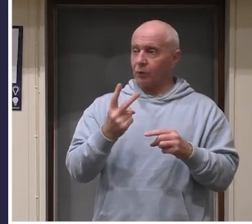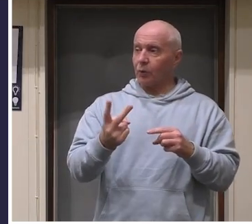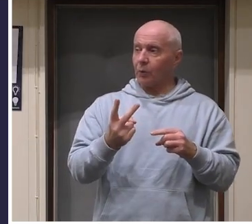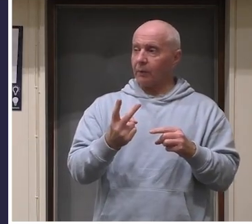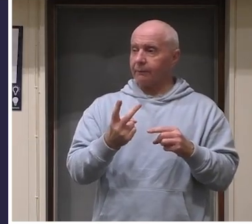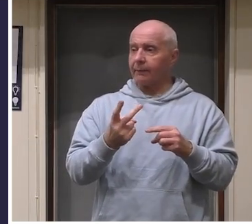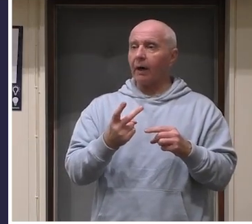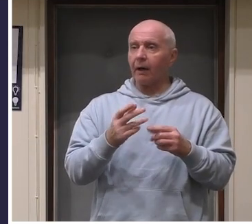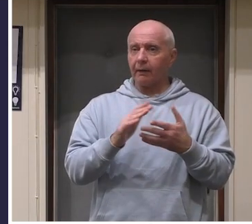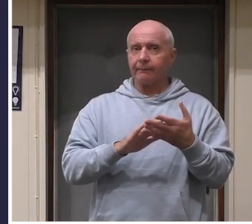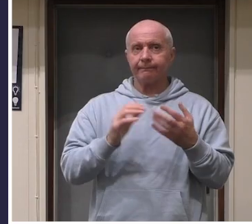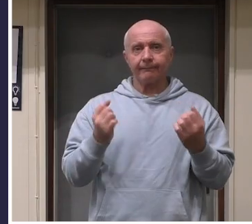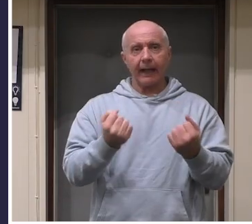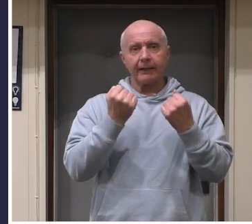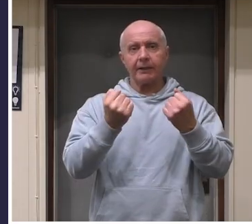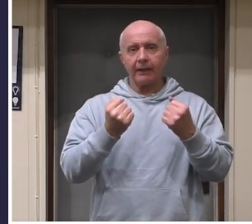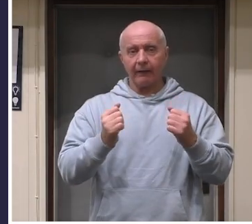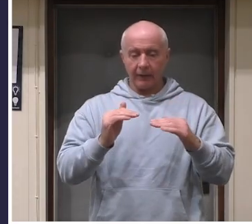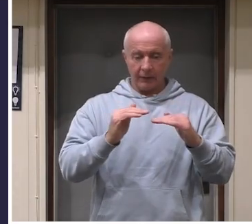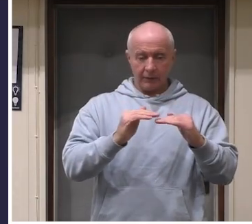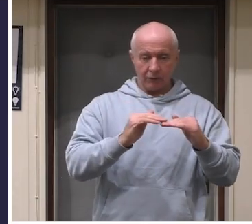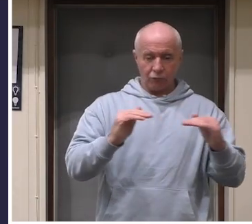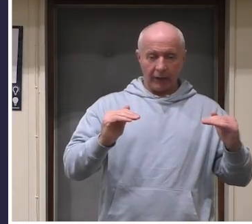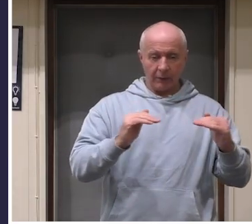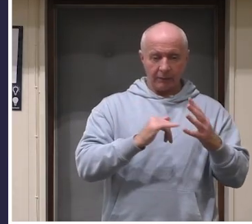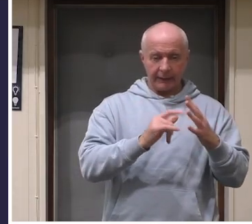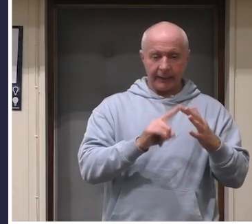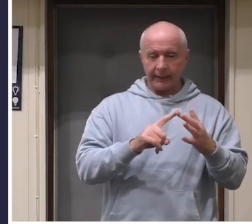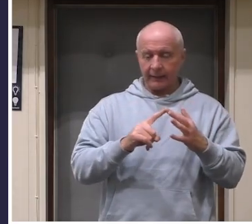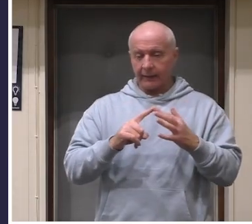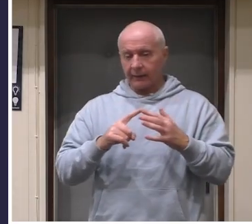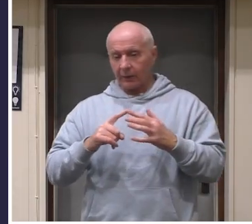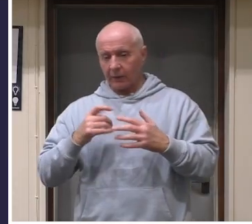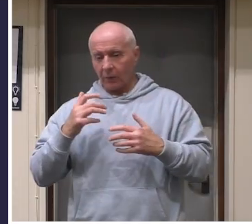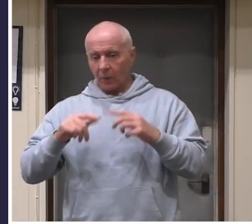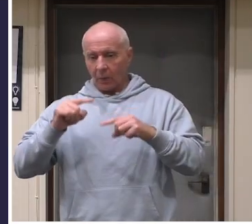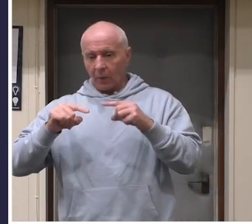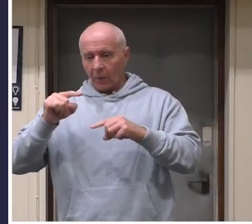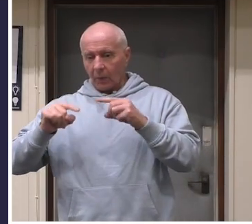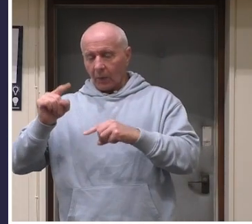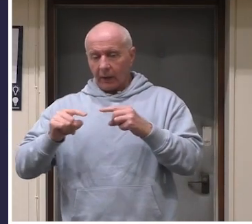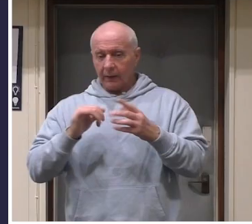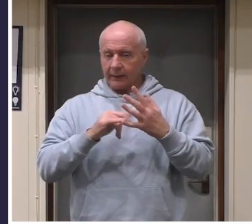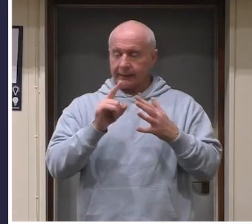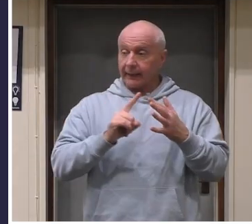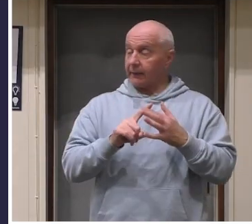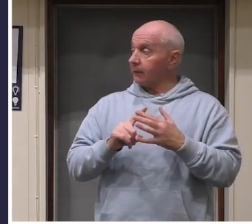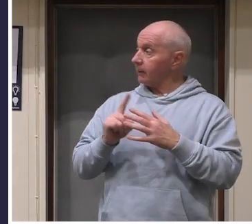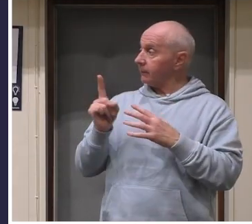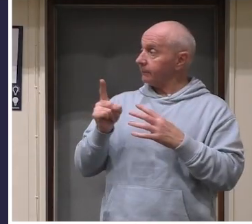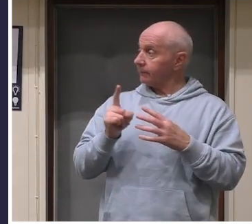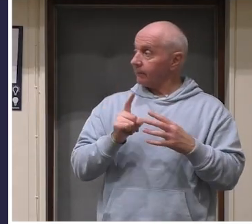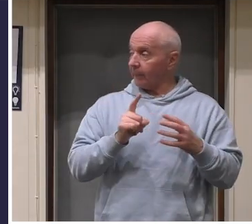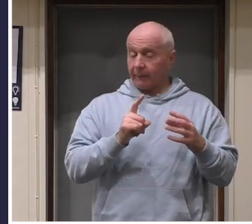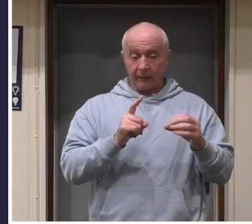levels. It has a ground state and an excited state. And if I can couple this two-level system to the motion of my object,